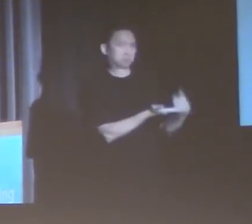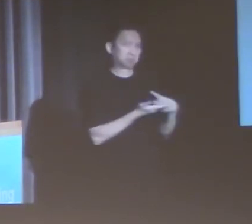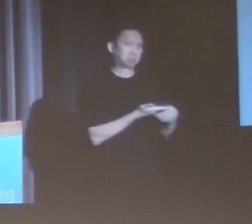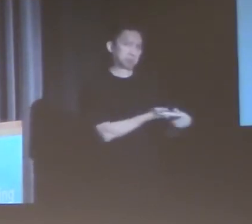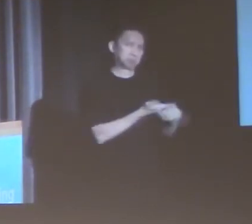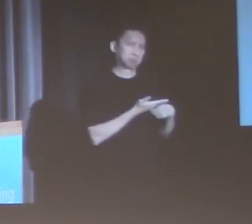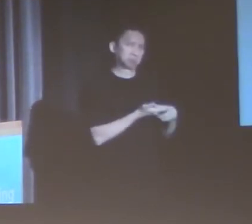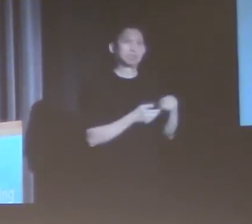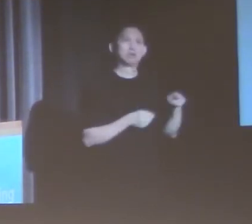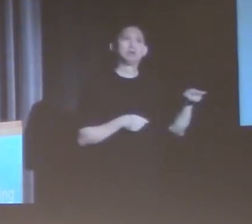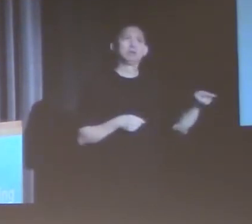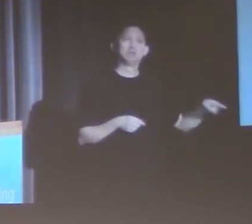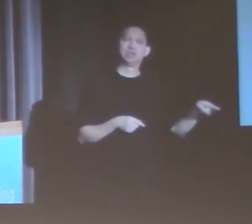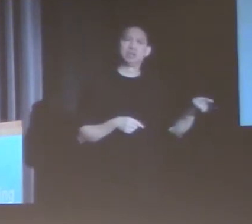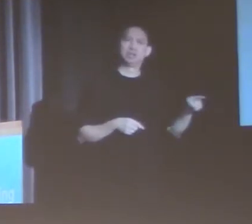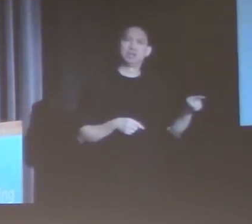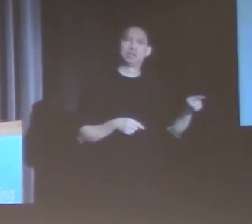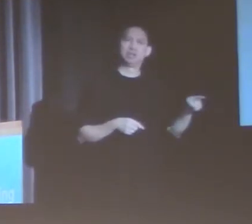sensitive and